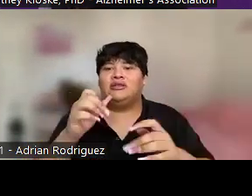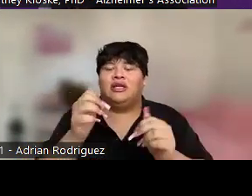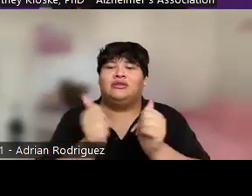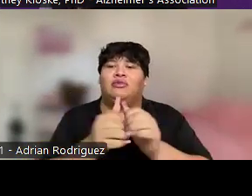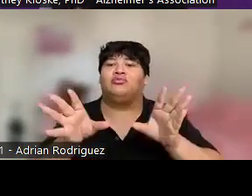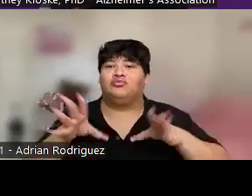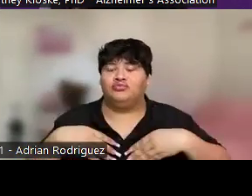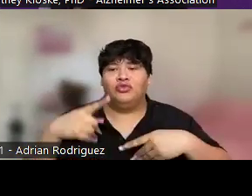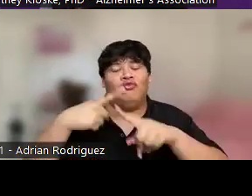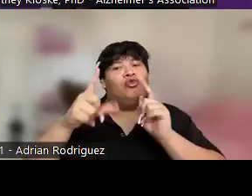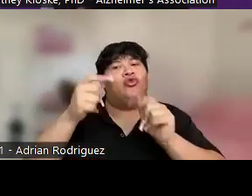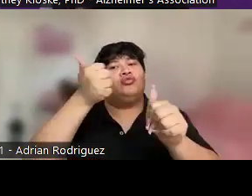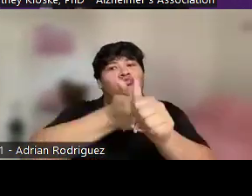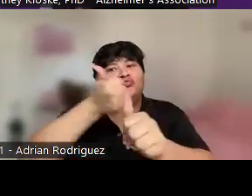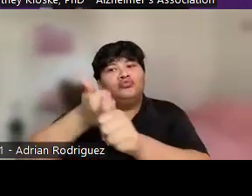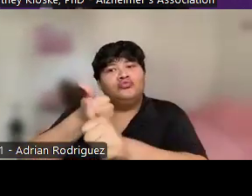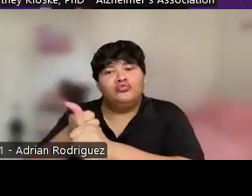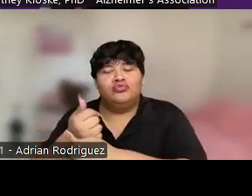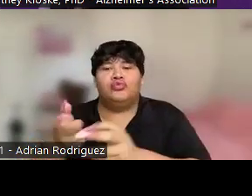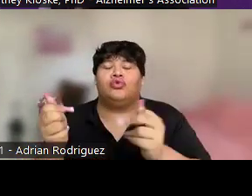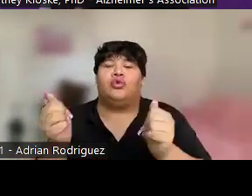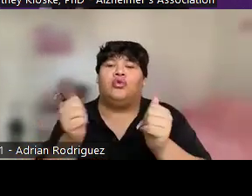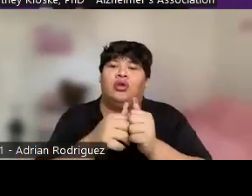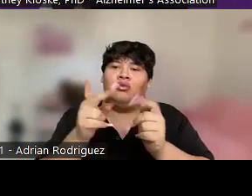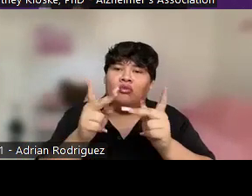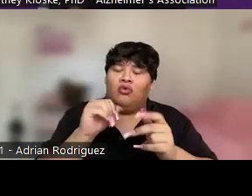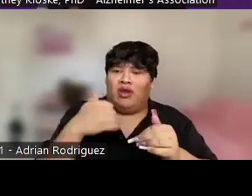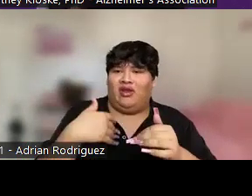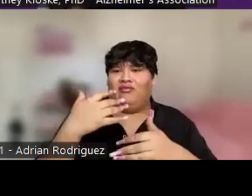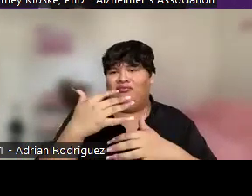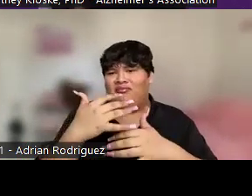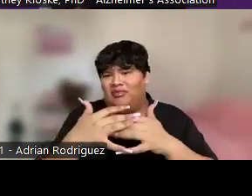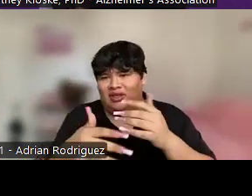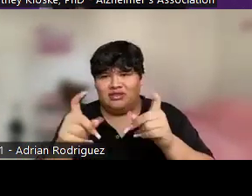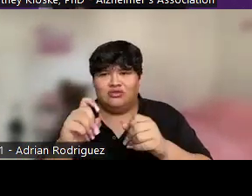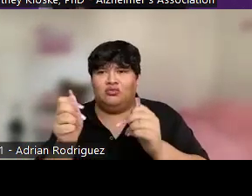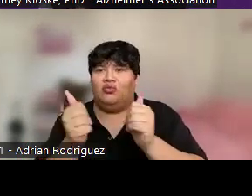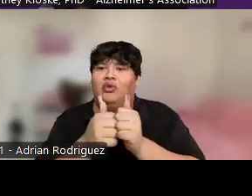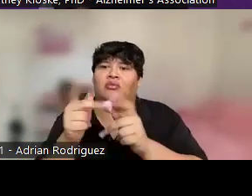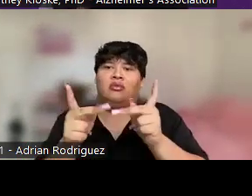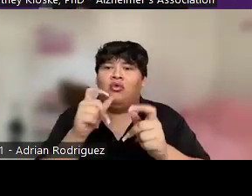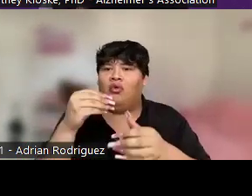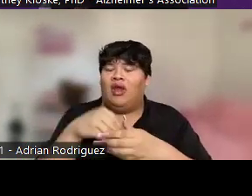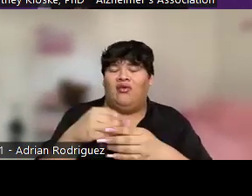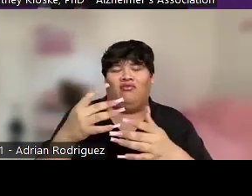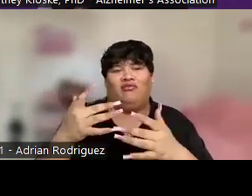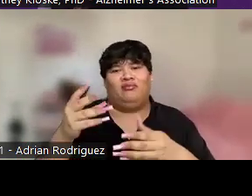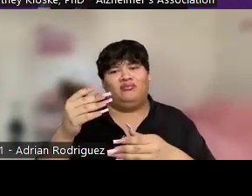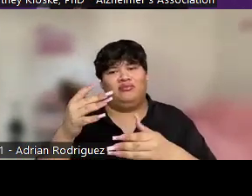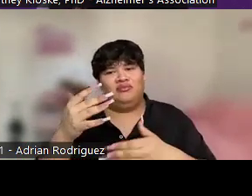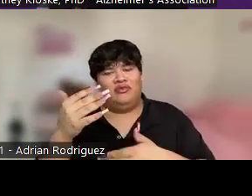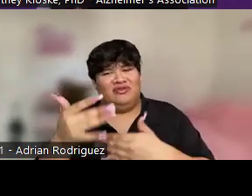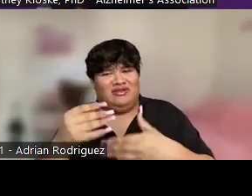for individuals with cognitive impairment. So blood tests really being used for people with cognitive symptoms